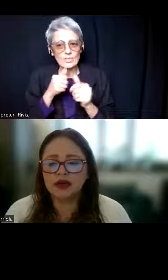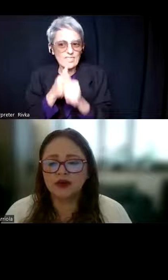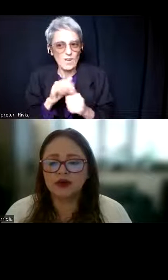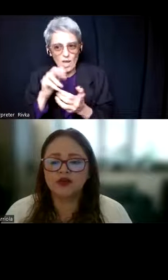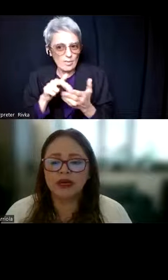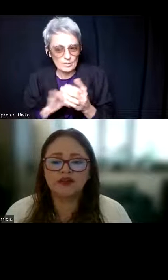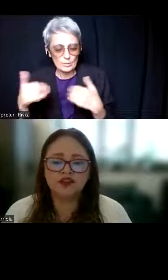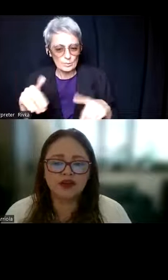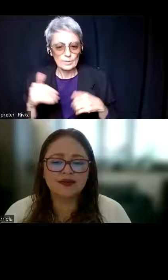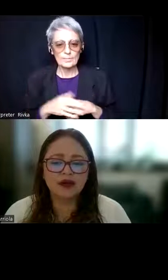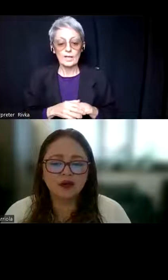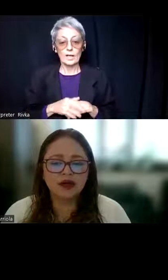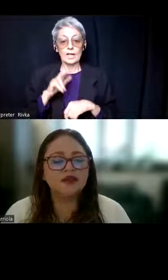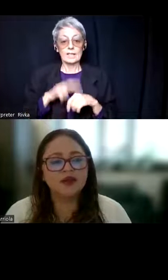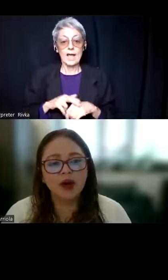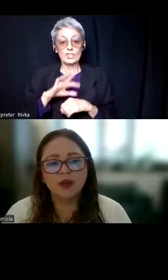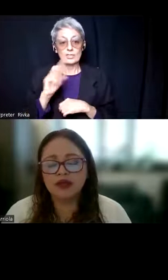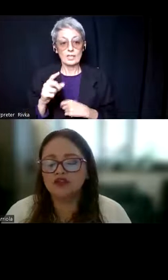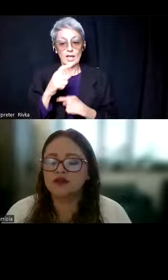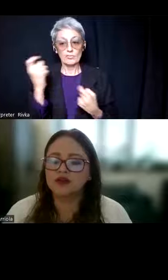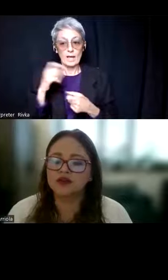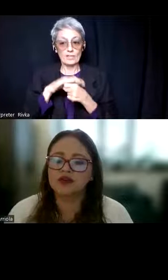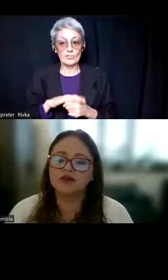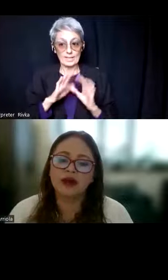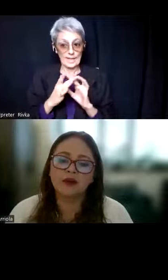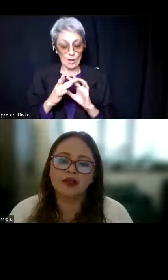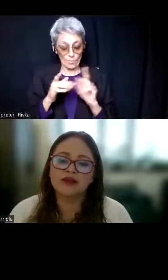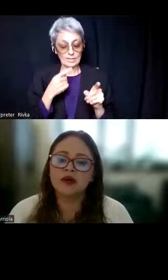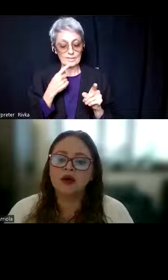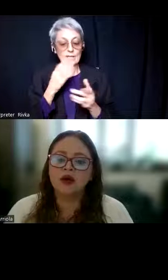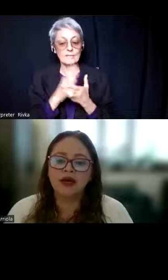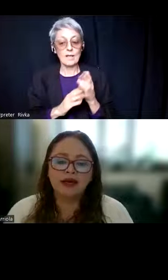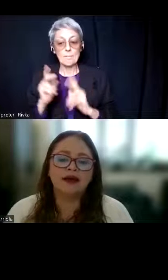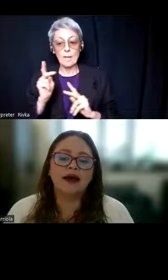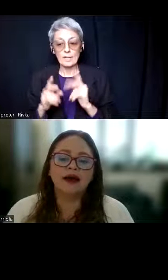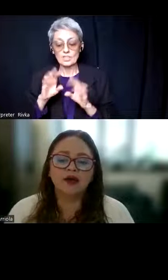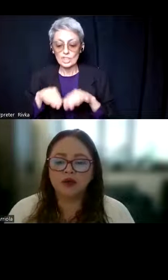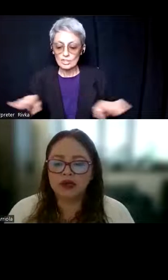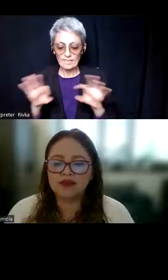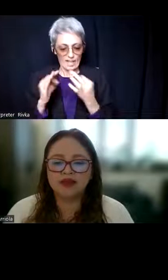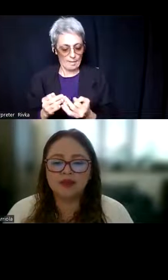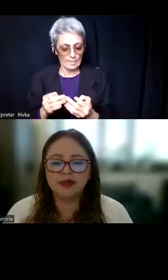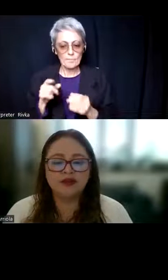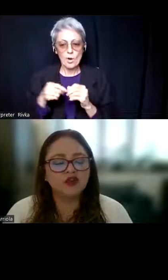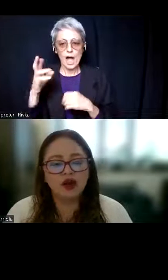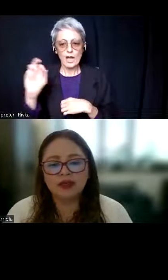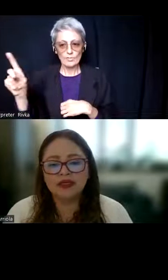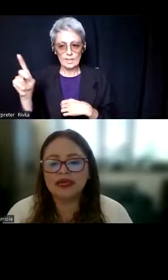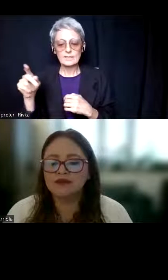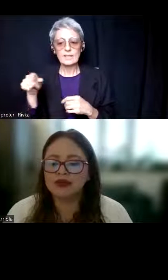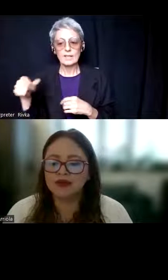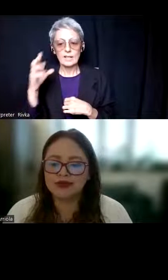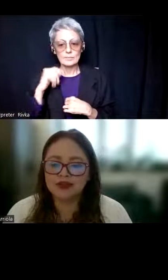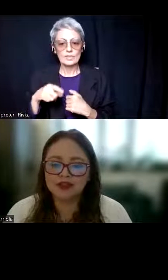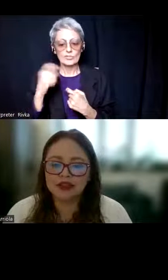National Child Traumatic Stress Network, some populations of children and families are at a higher risk of experiencing trauma